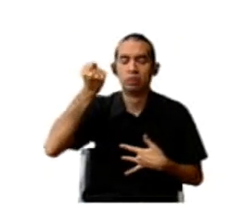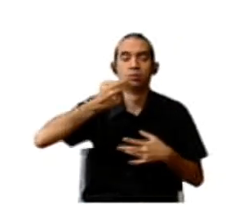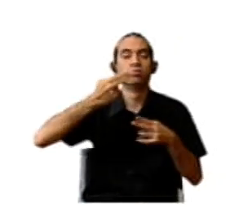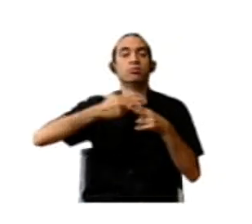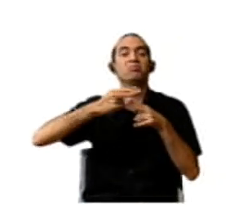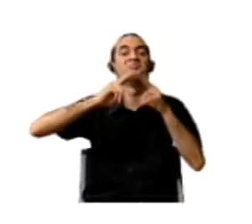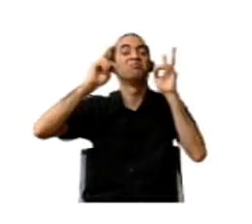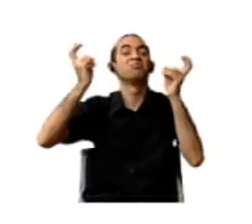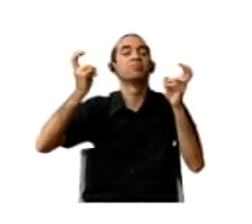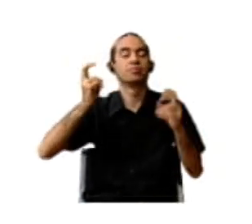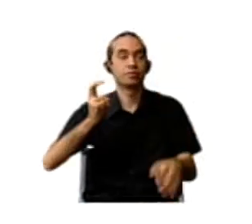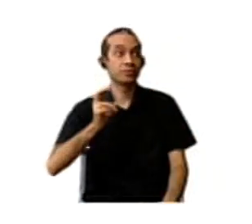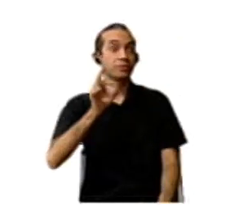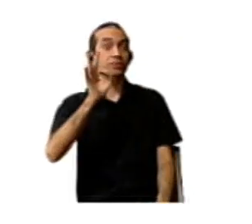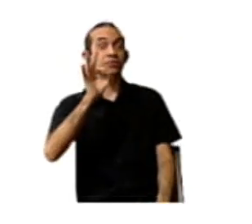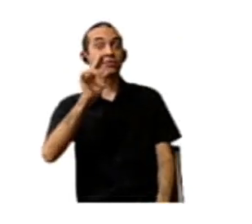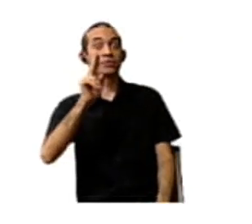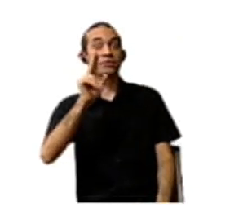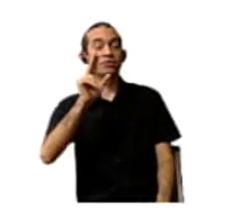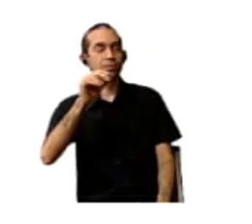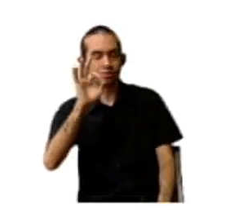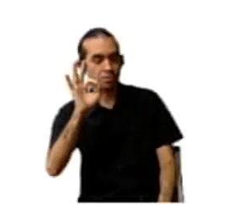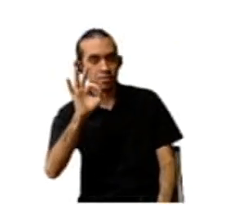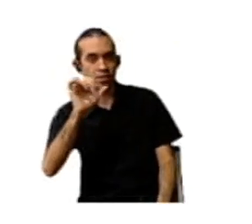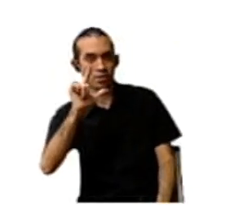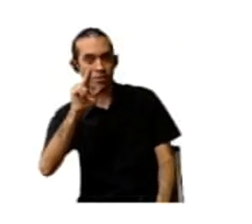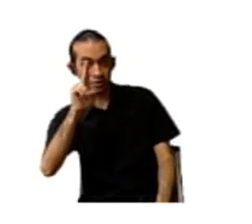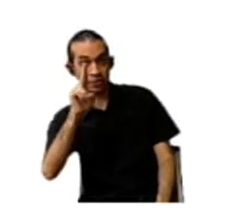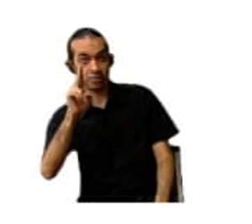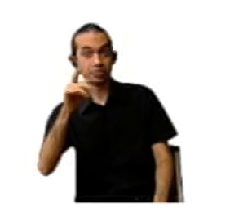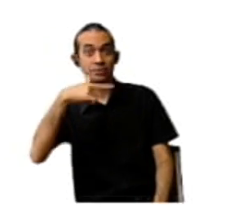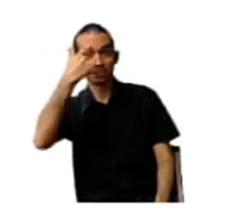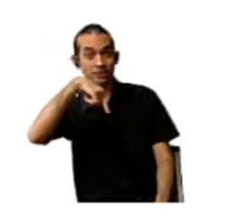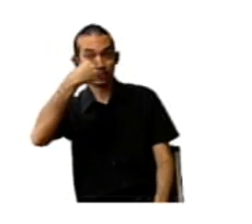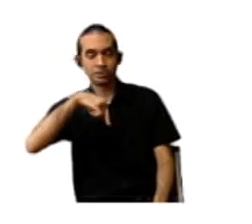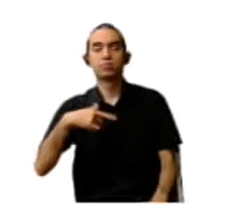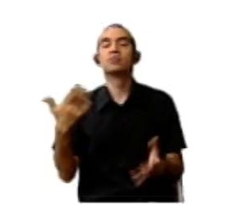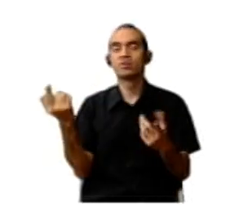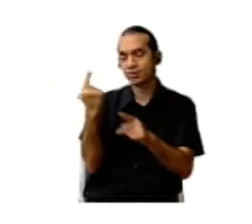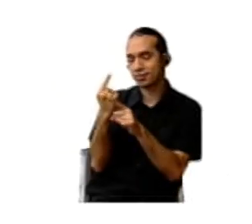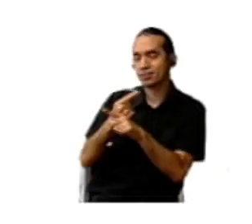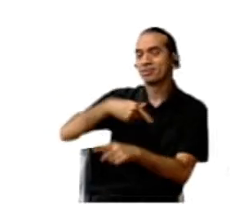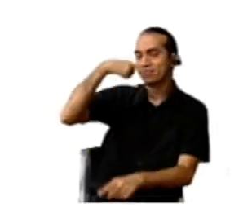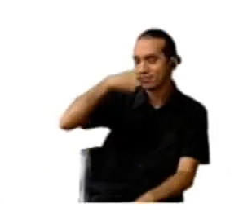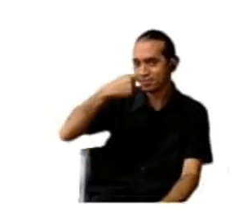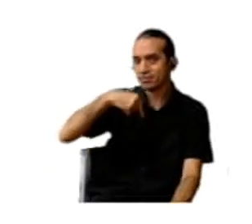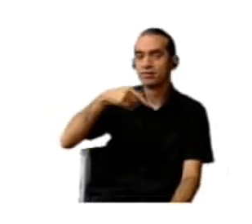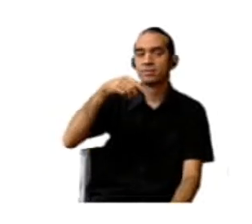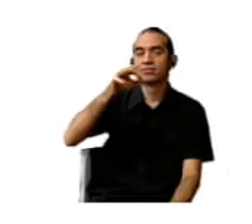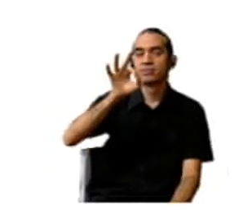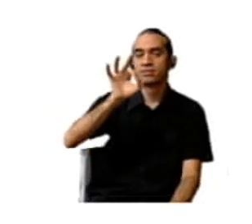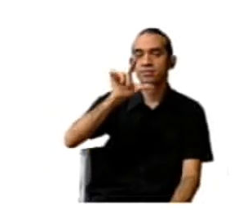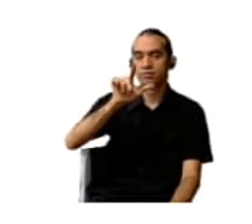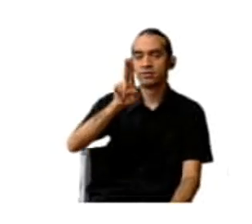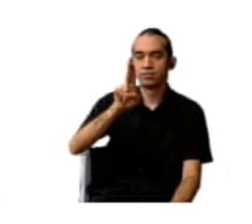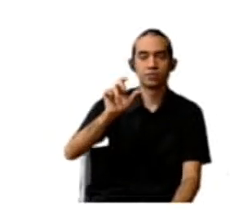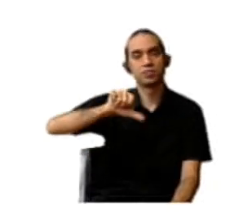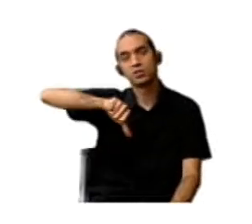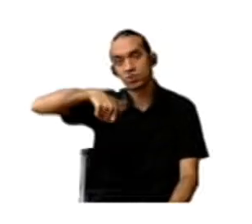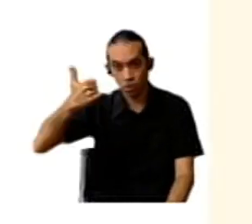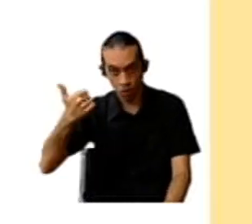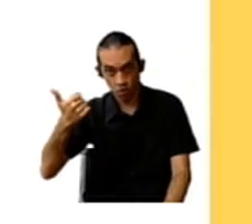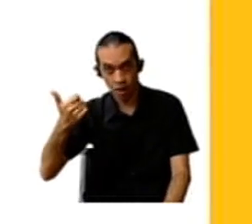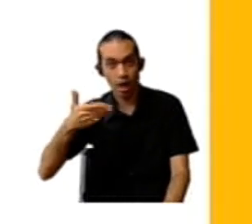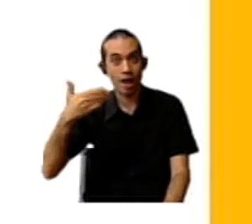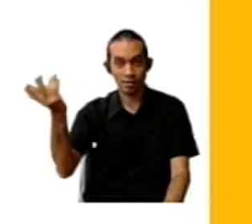is called the flu. Very good, Charlie. That one is the flu. And we have another